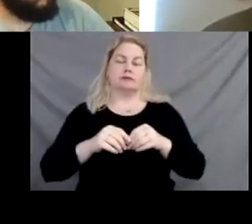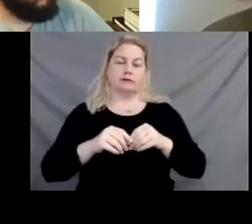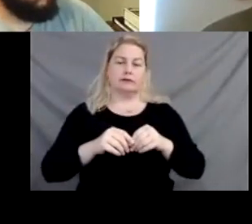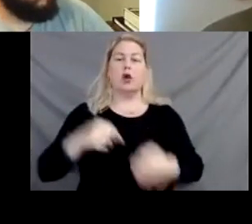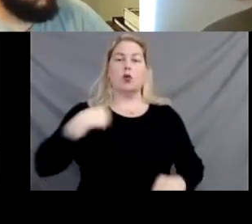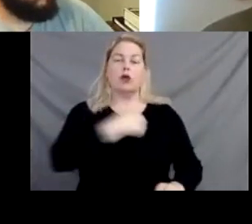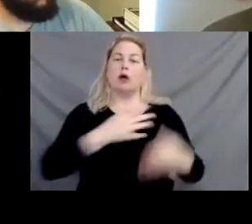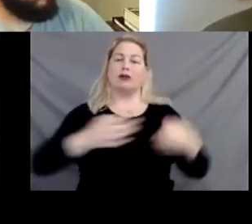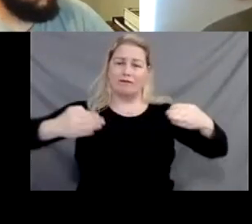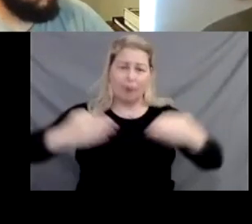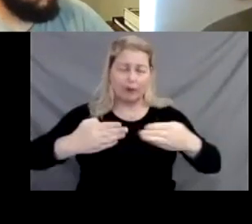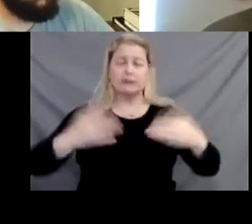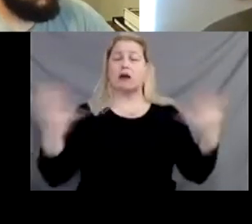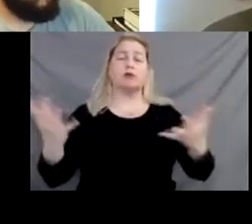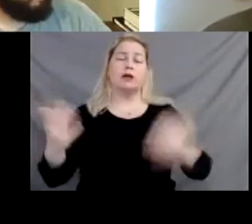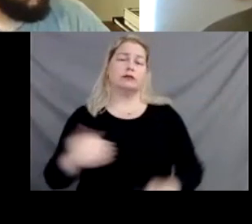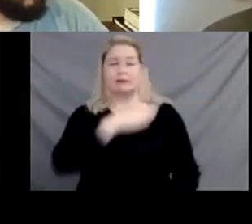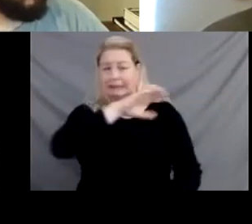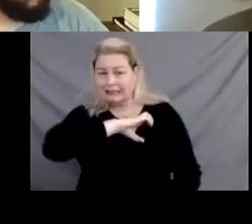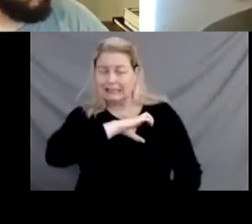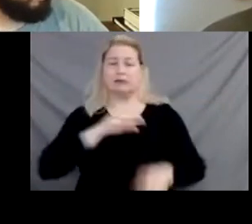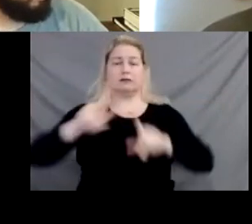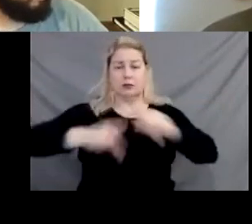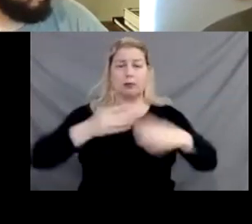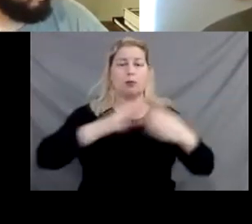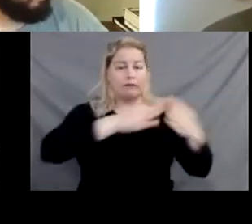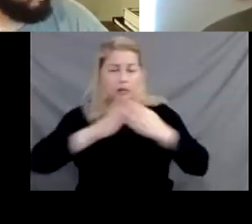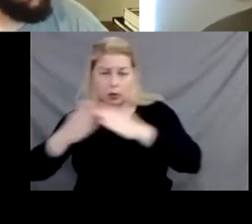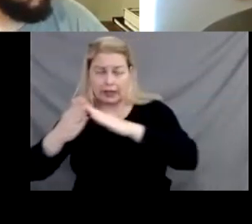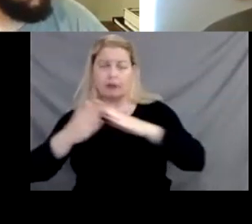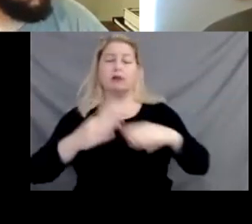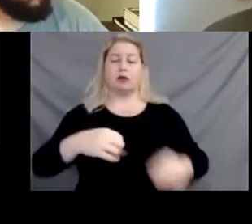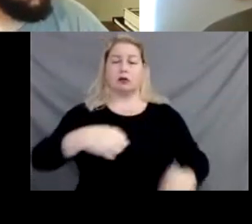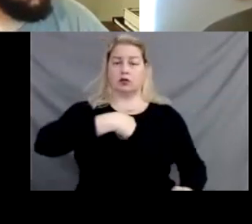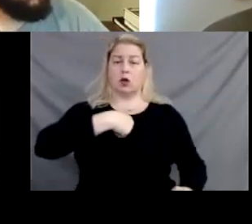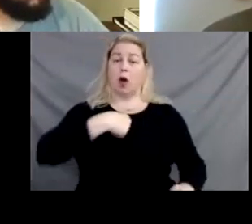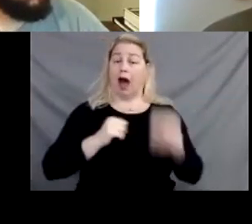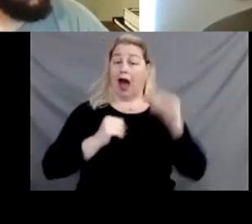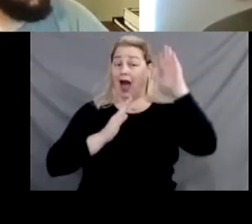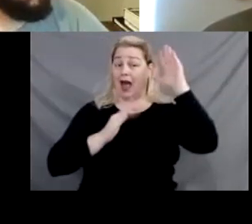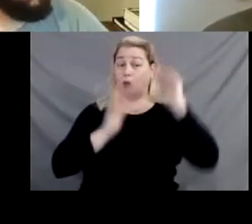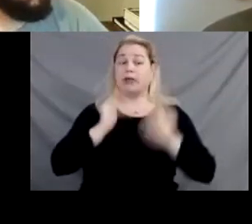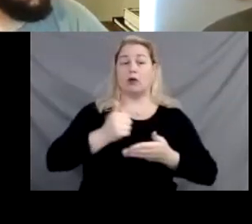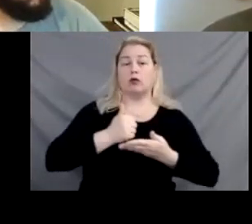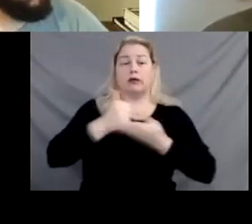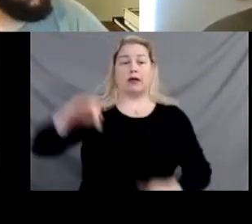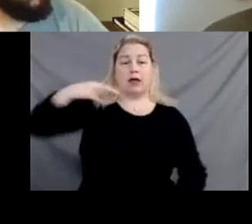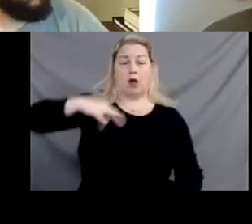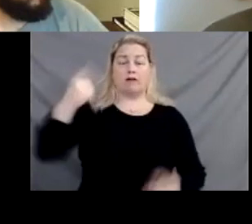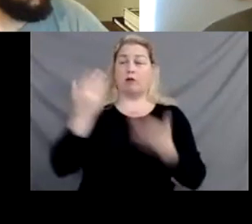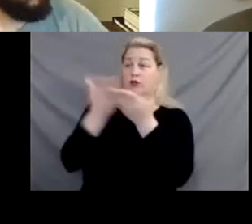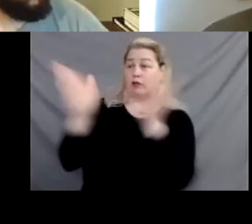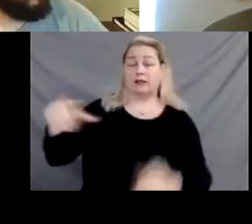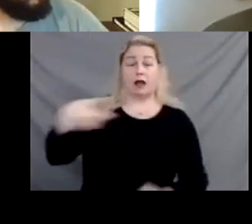center. And I'm hoping that that will be helpful to the rest of the legislative and the